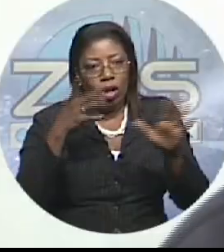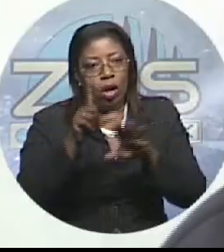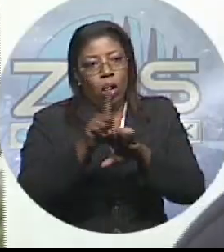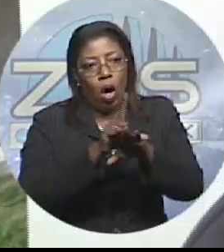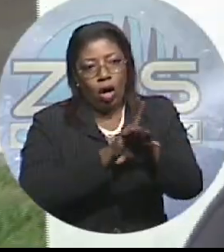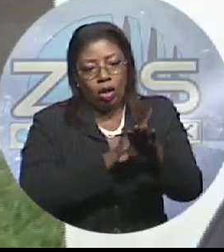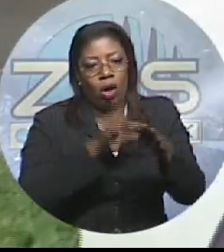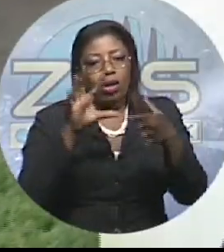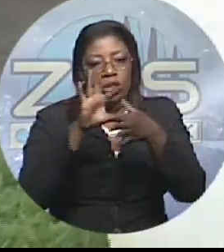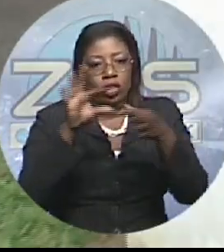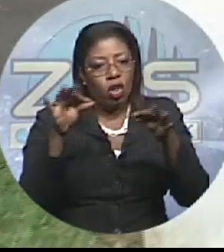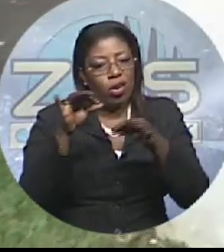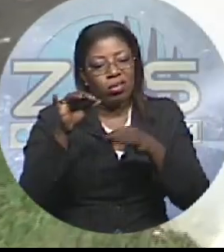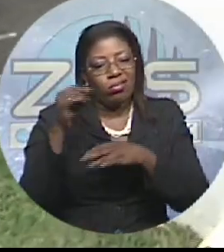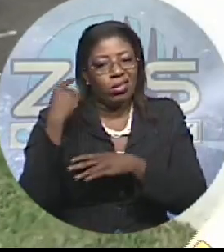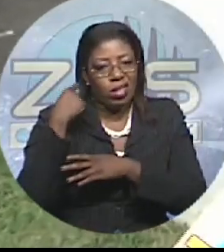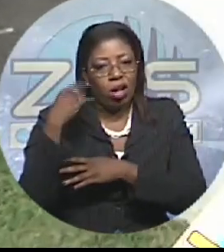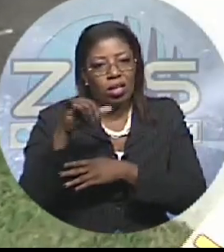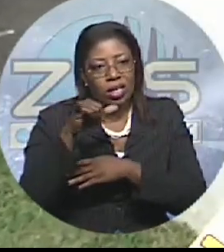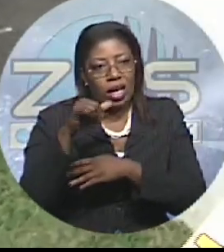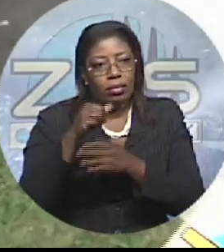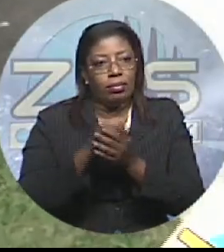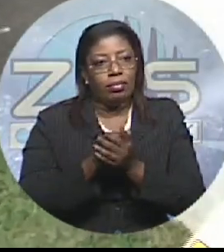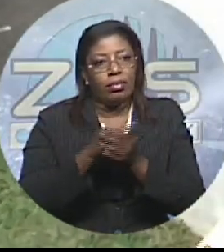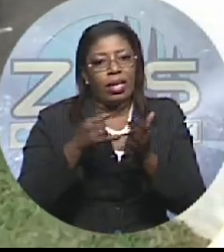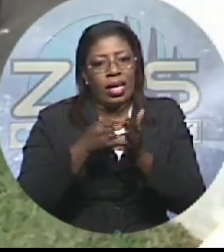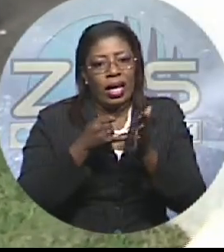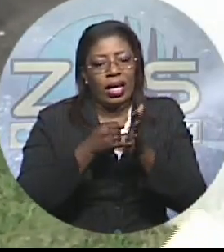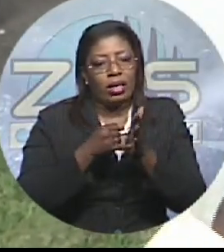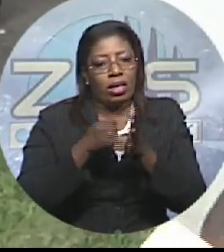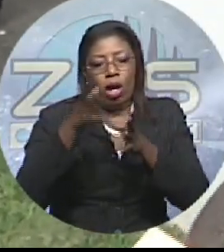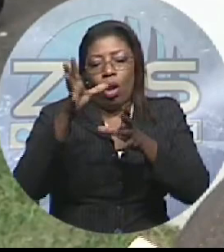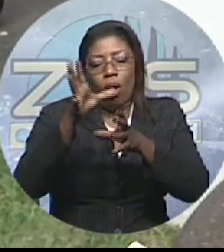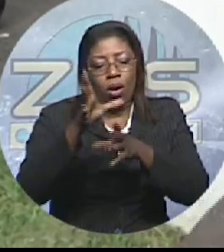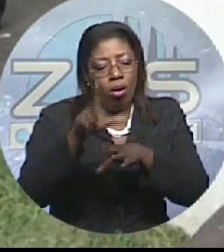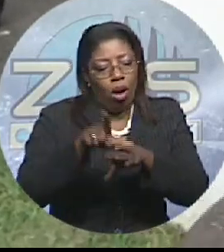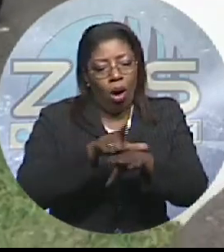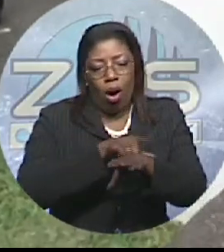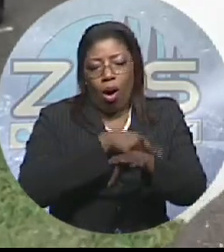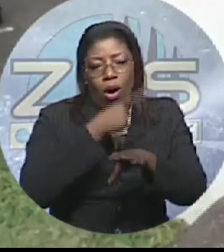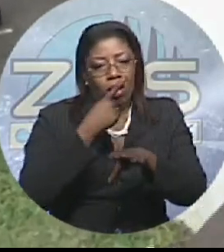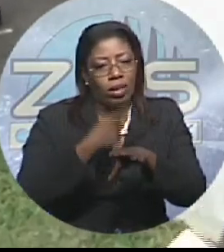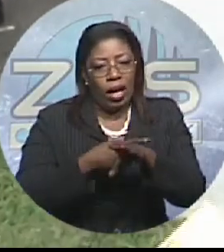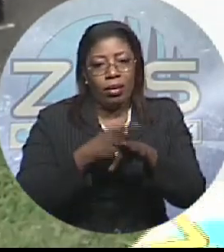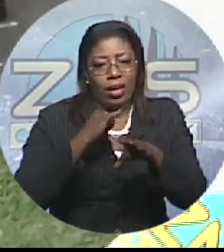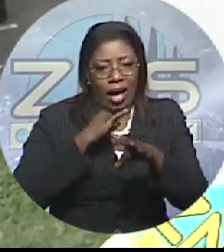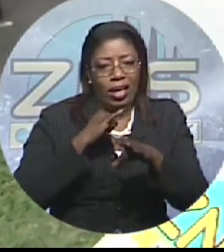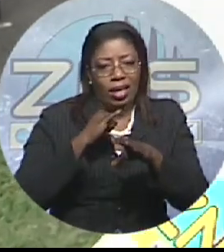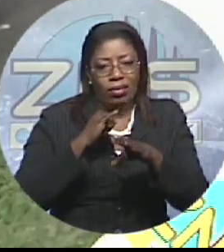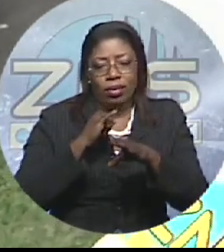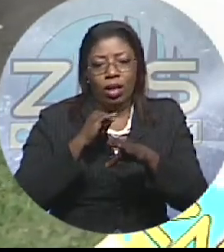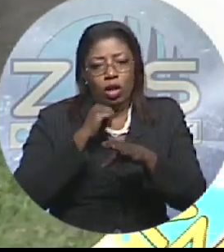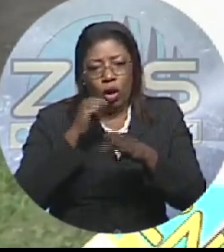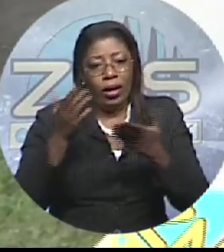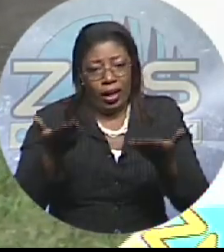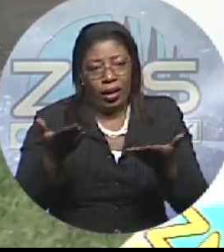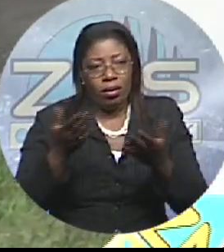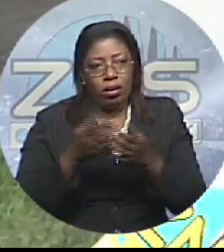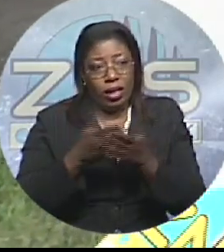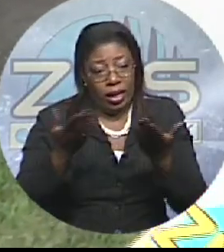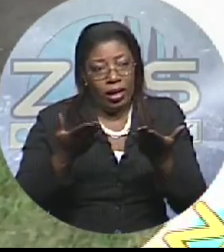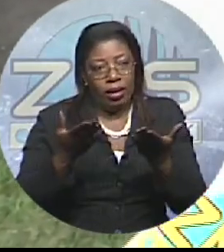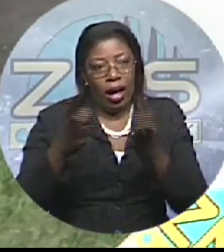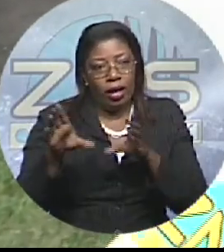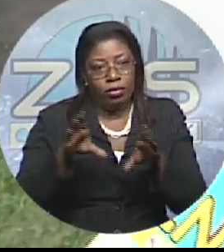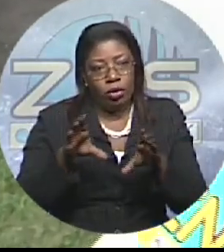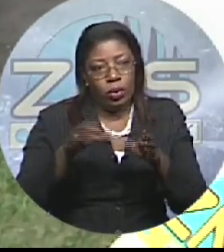similar. Well, it took a long time, and because I live abroad, it was a little bit more complicated having to come here. But since I'm here and I got it